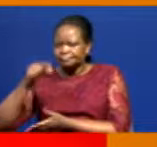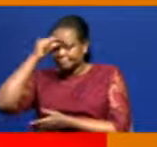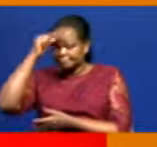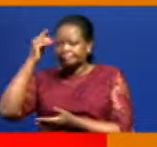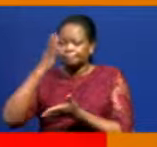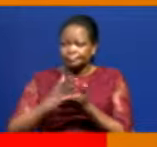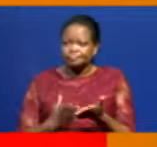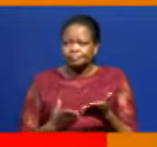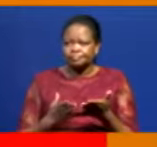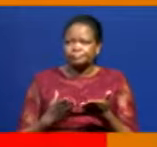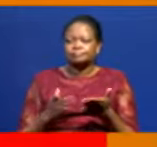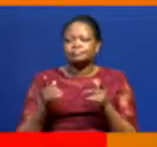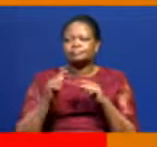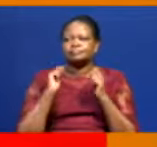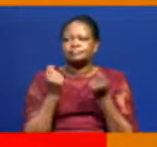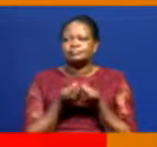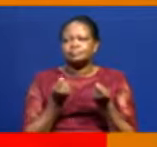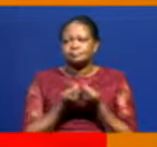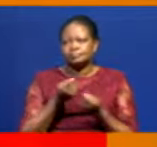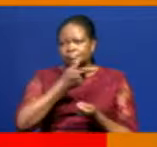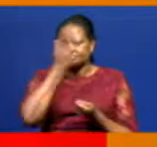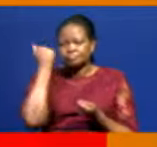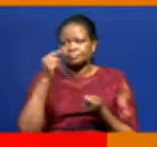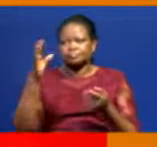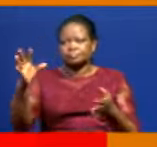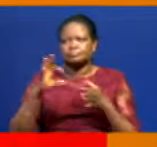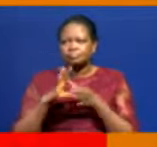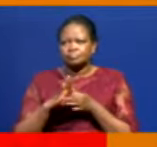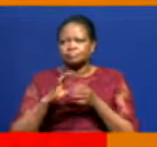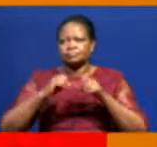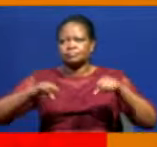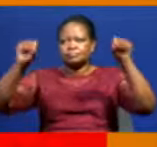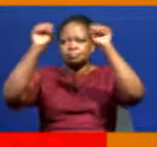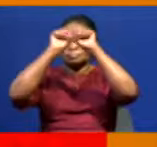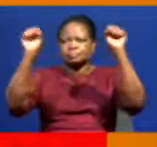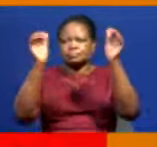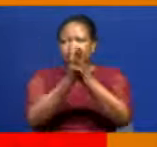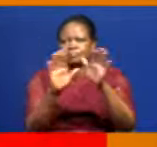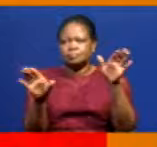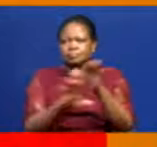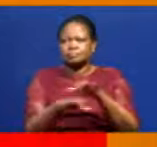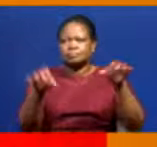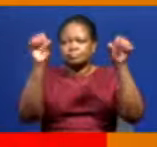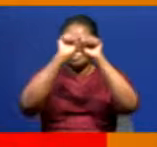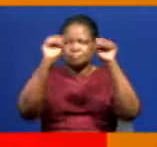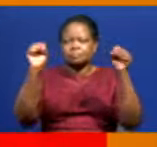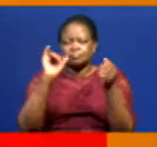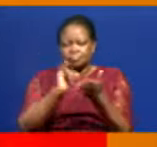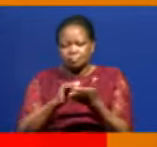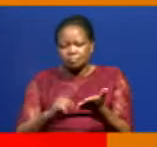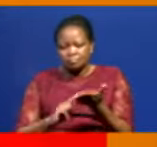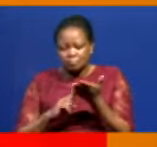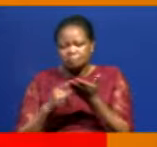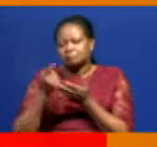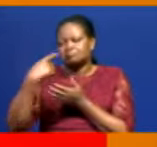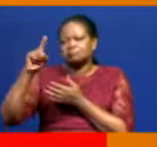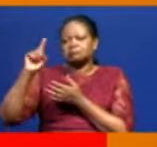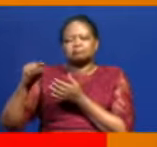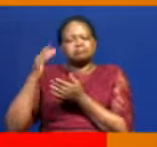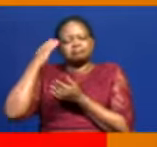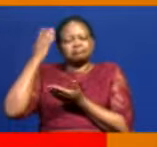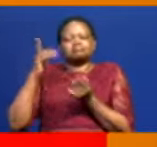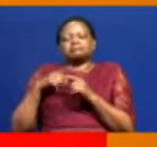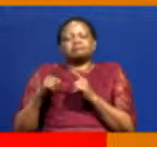certain ethnic groups because of association of the presidents and deputy presidents. It's a debate we have, whether that's right or wrong. It's a different